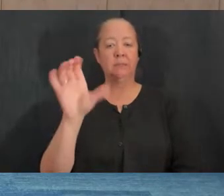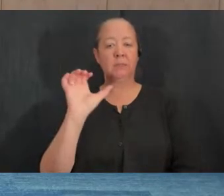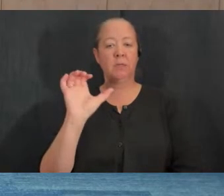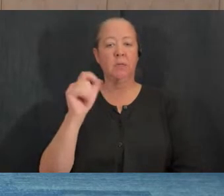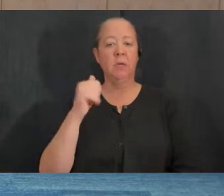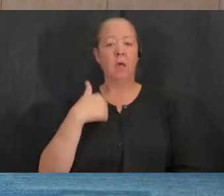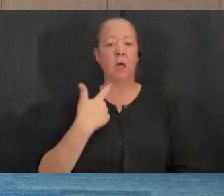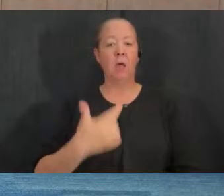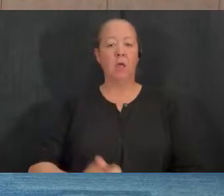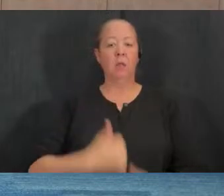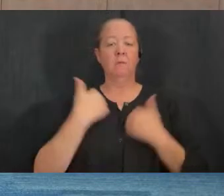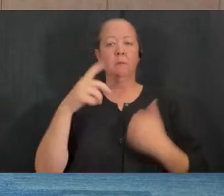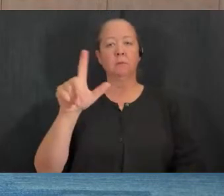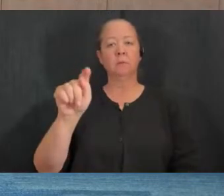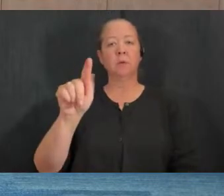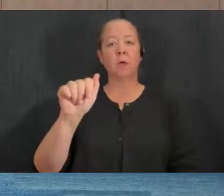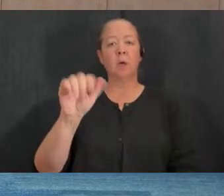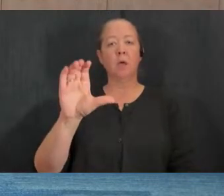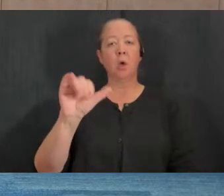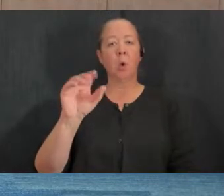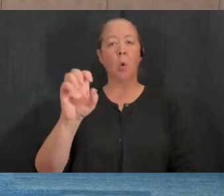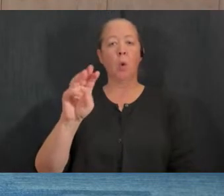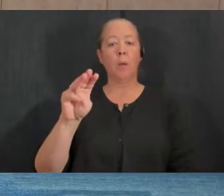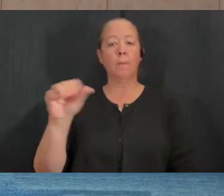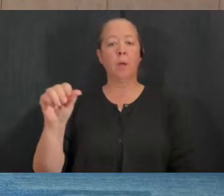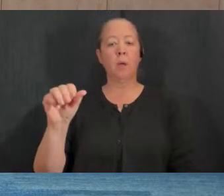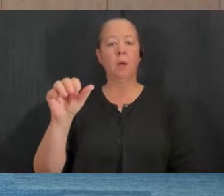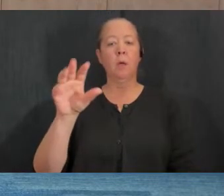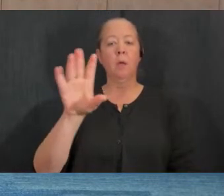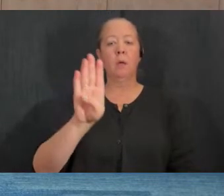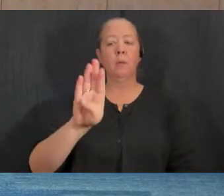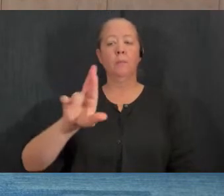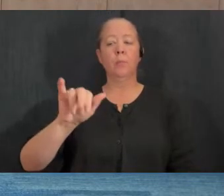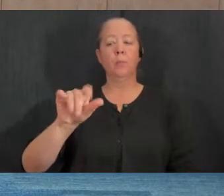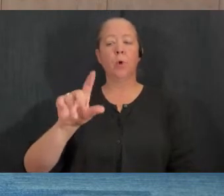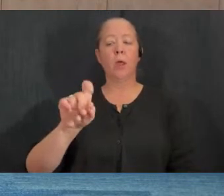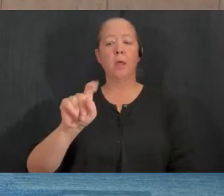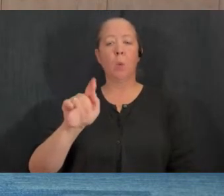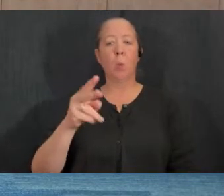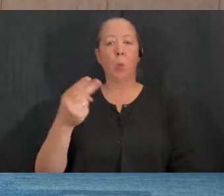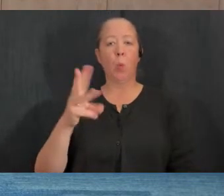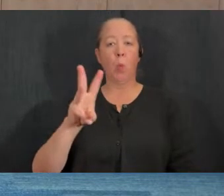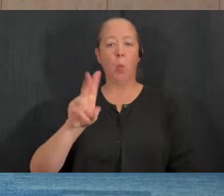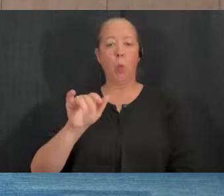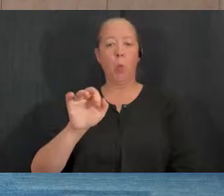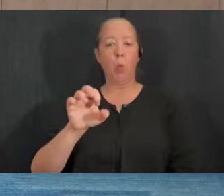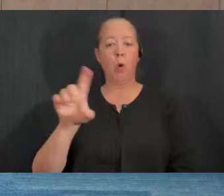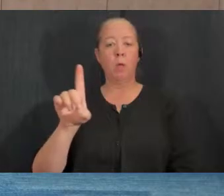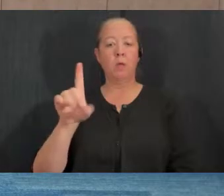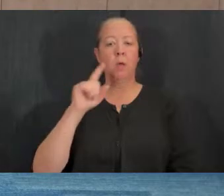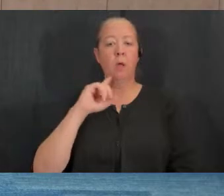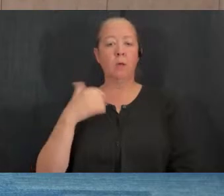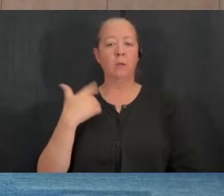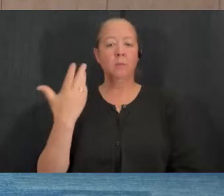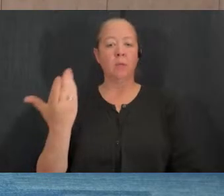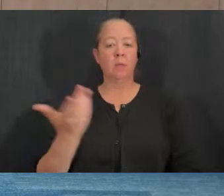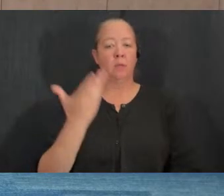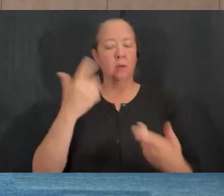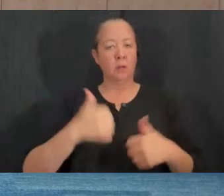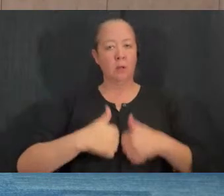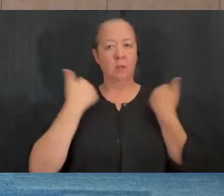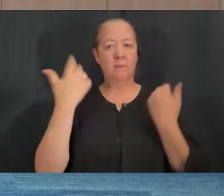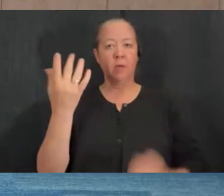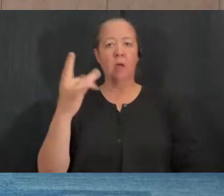So almost 18 years now. My family is also located in